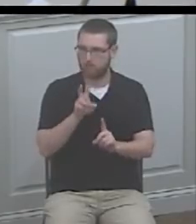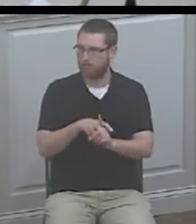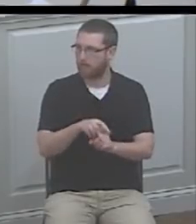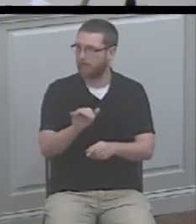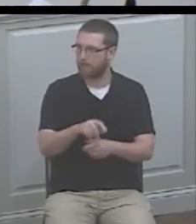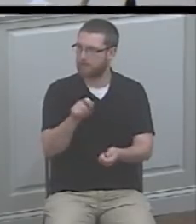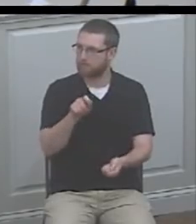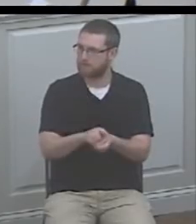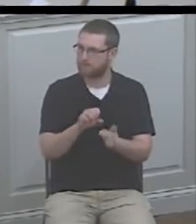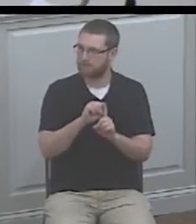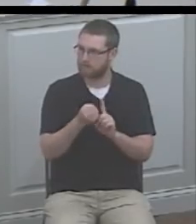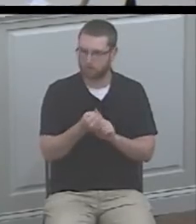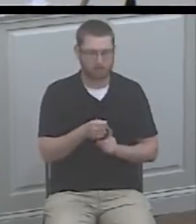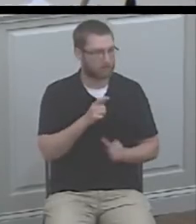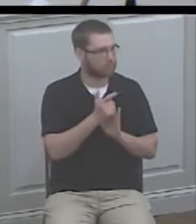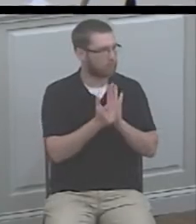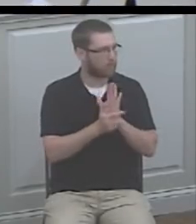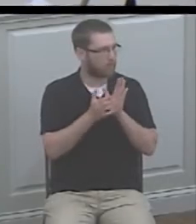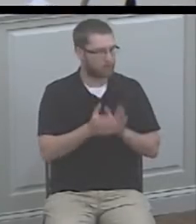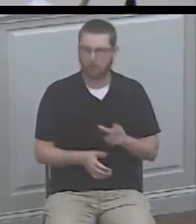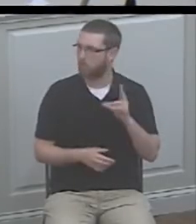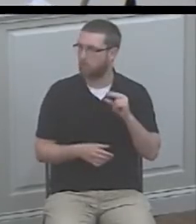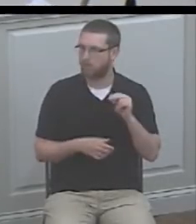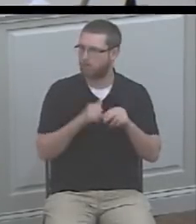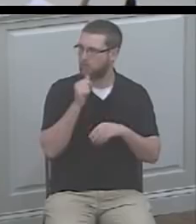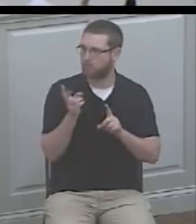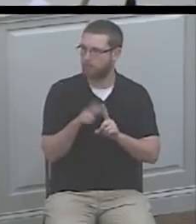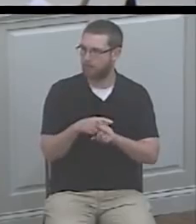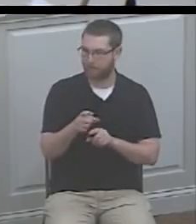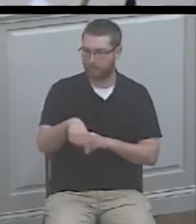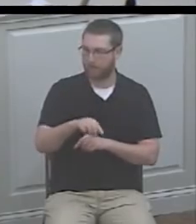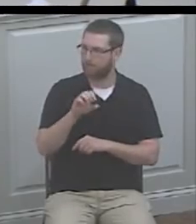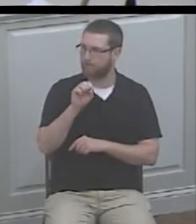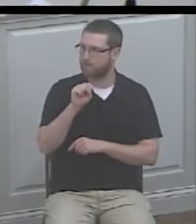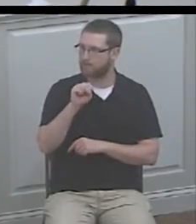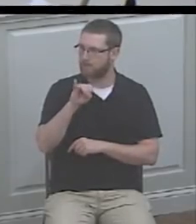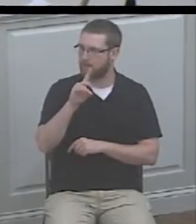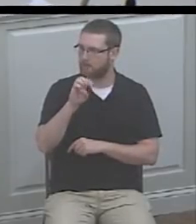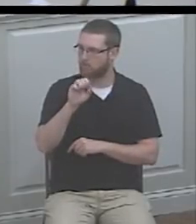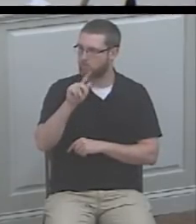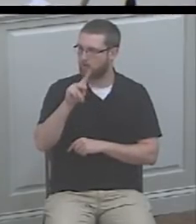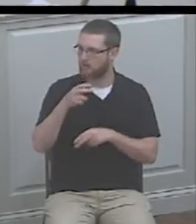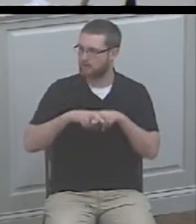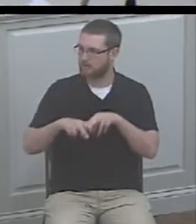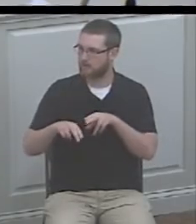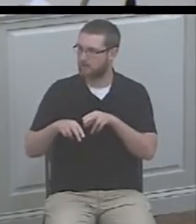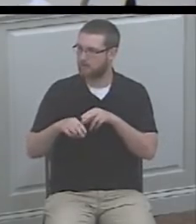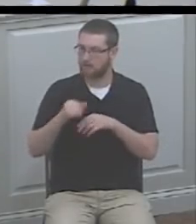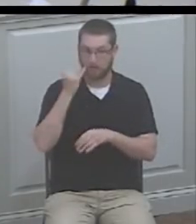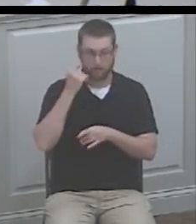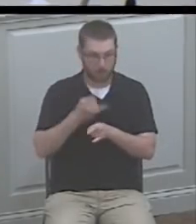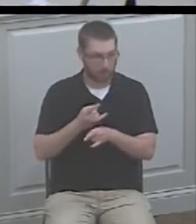situations. Yeah, I agree with you. Unequivocally, no, it doesn't apply to sidewalk seating. Even if there is